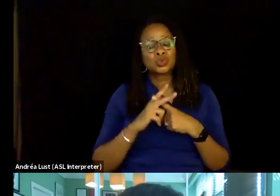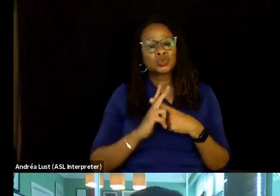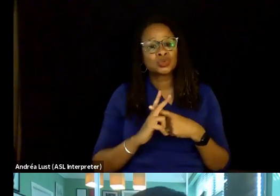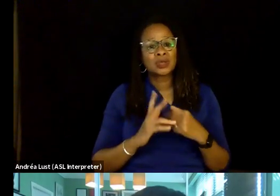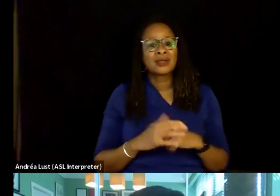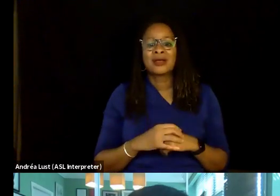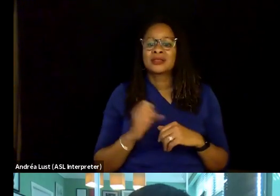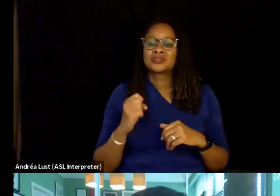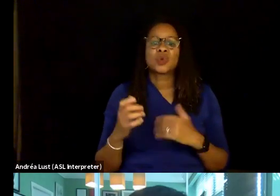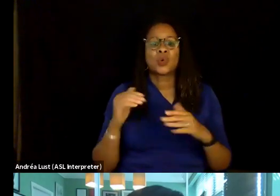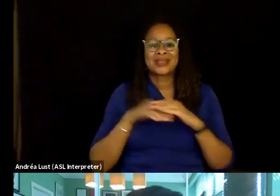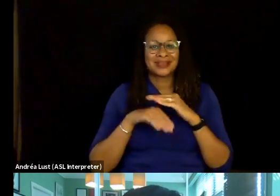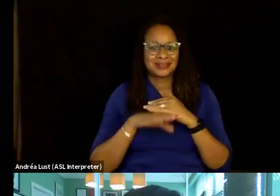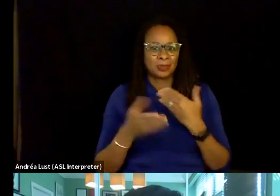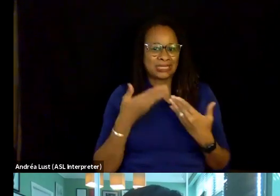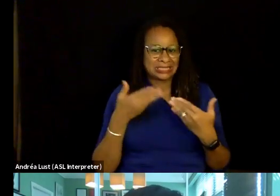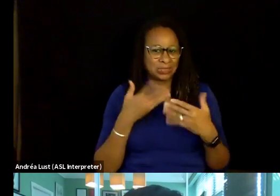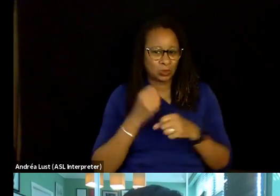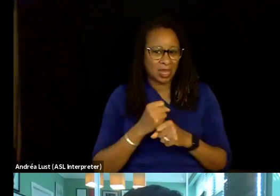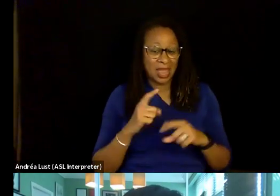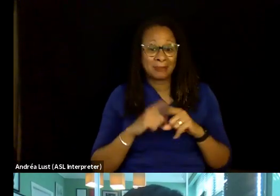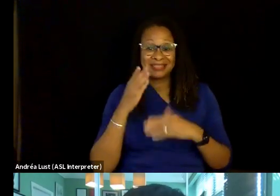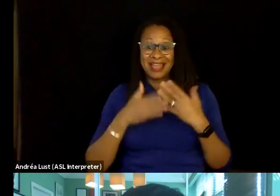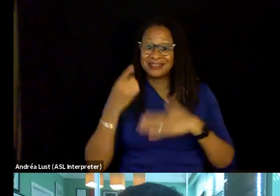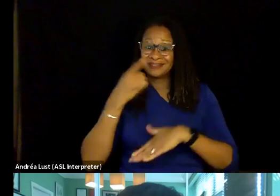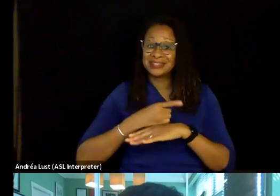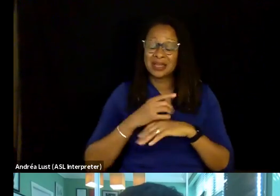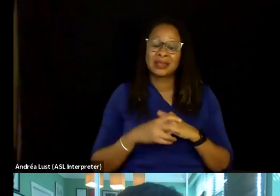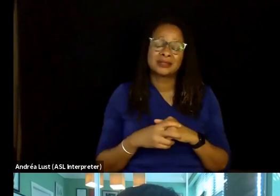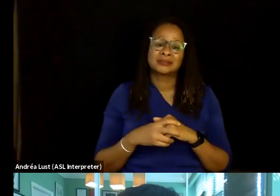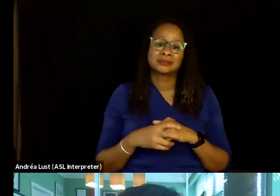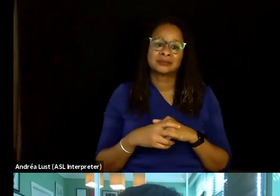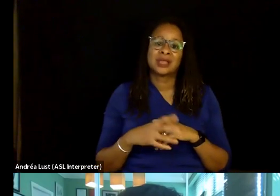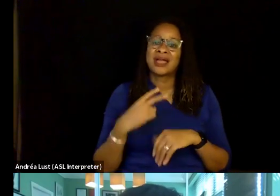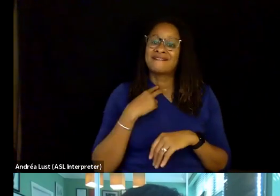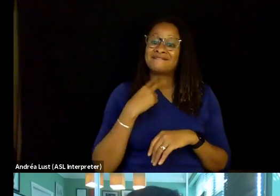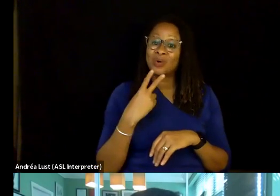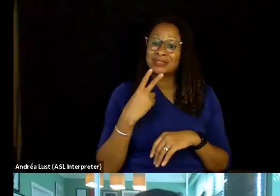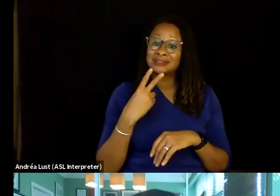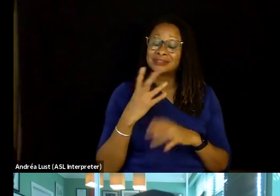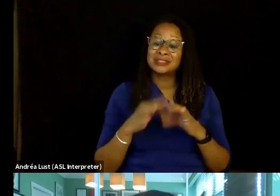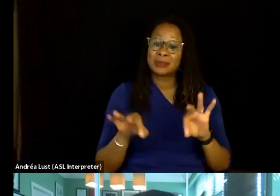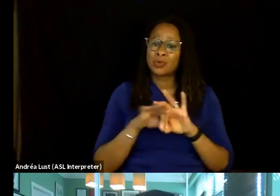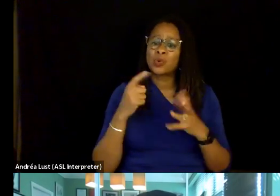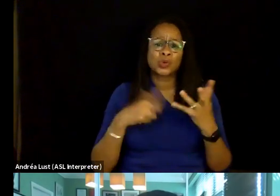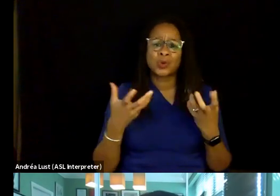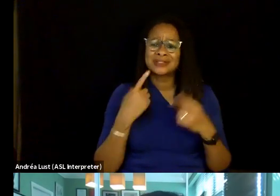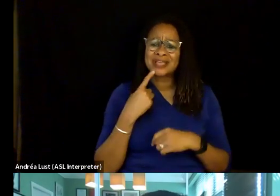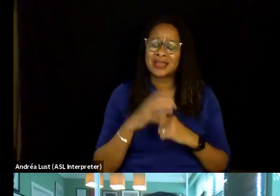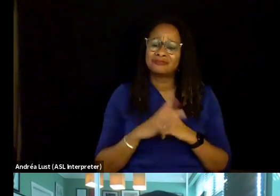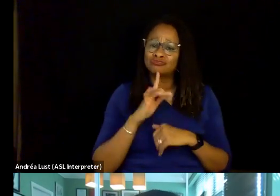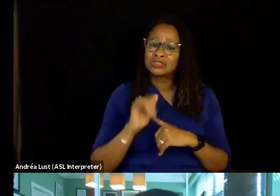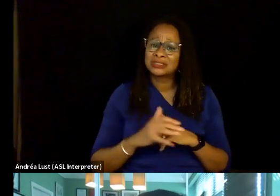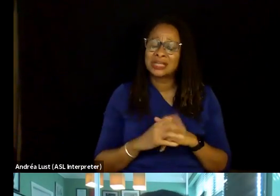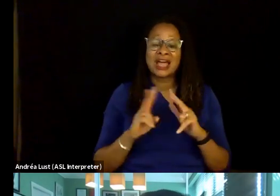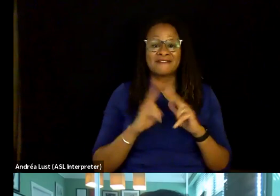filmmaking are so accessible. But at the end of the day, voice matters. What do you want to say, really? So be